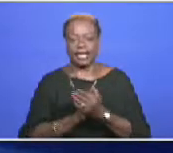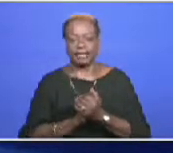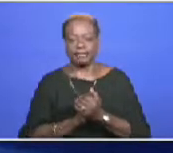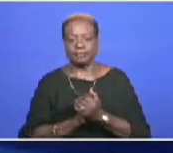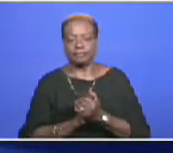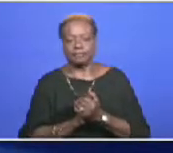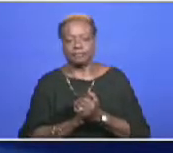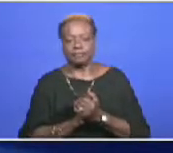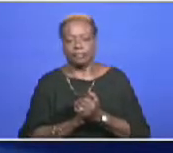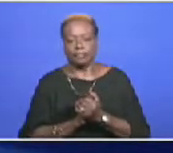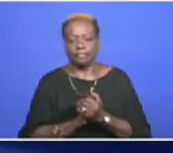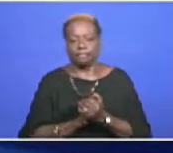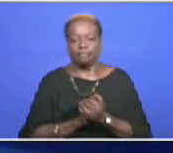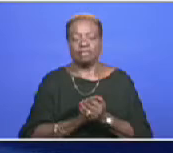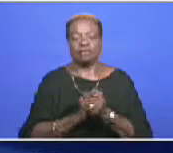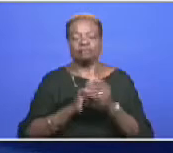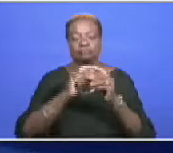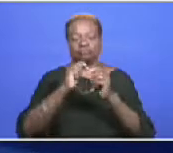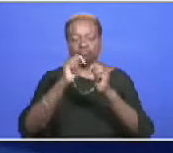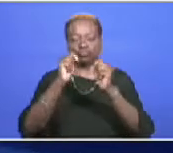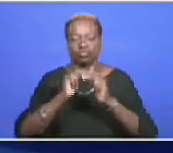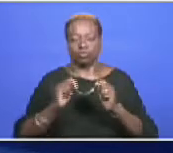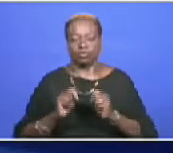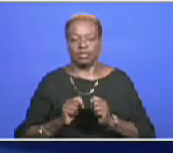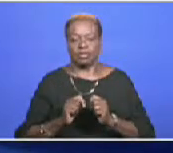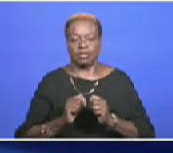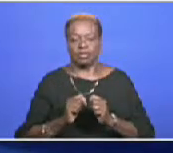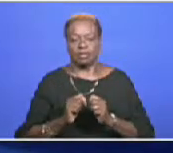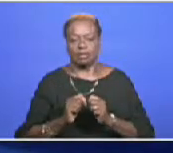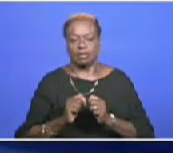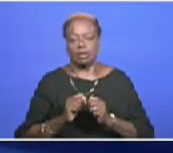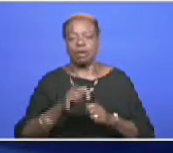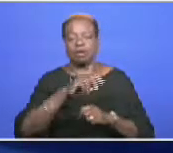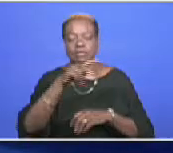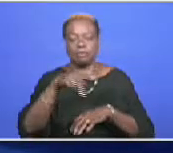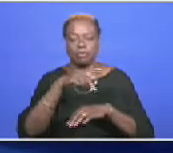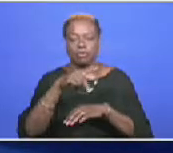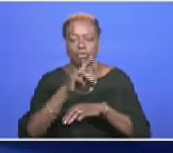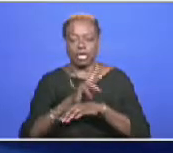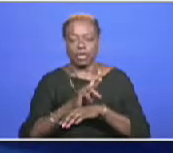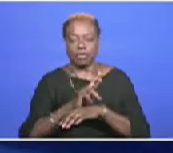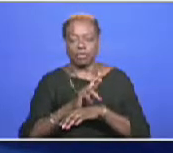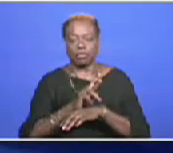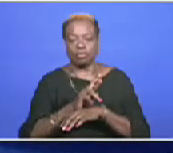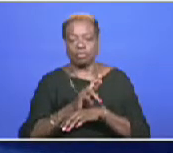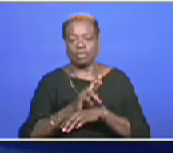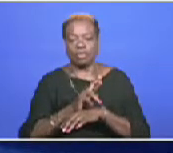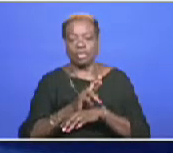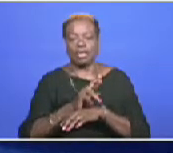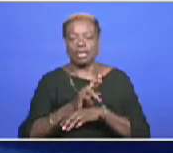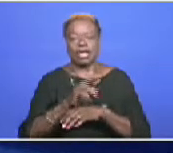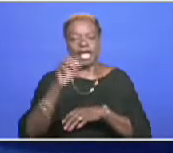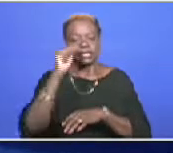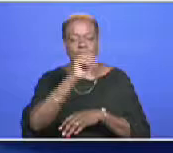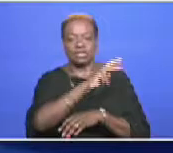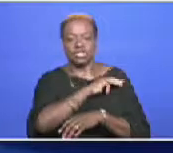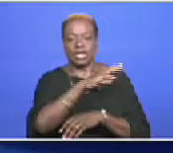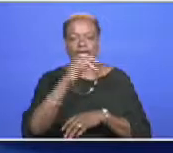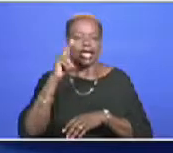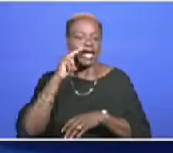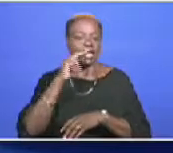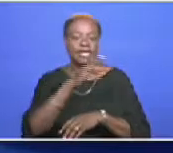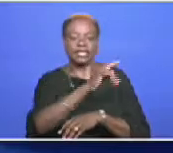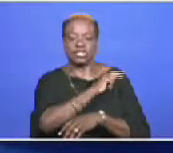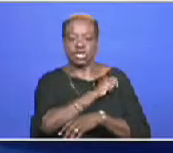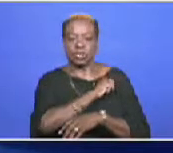George Teal Trophy. They're 15 shots off the pace set by Puerto Rico. Sophie Annan, Ashley Michelle, and Haley Turnquest all turning in